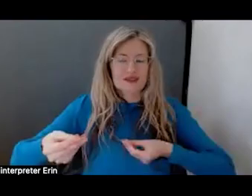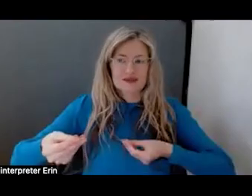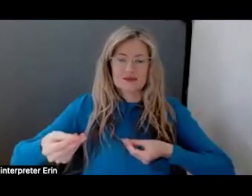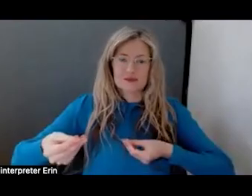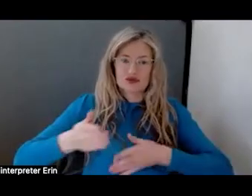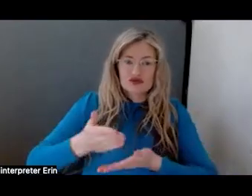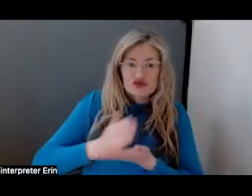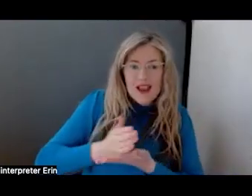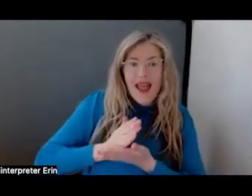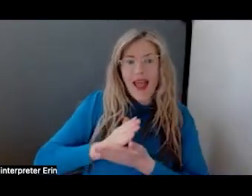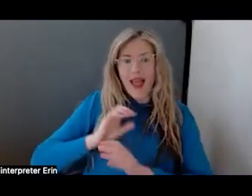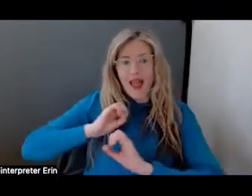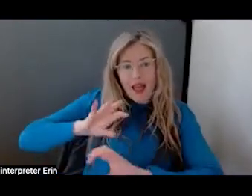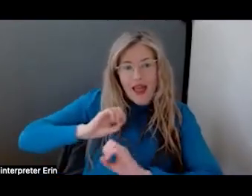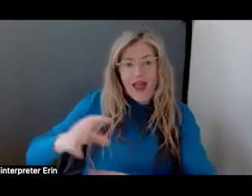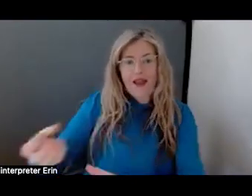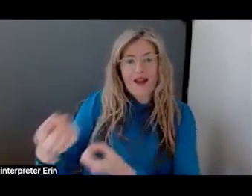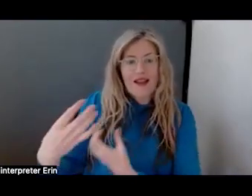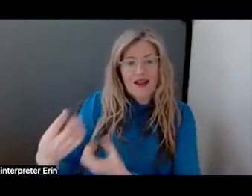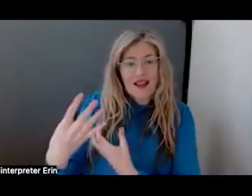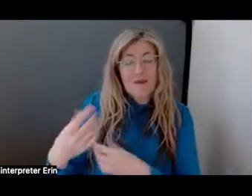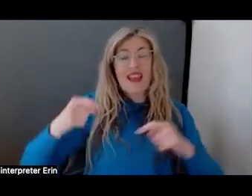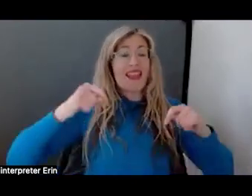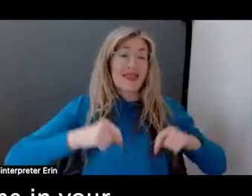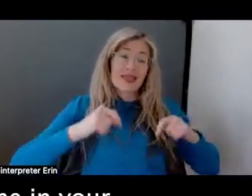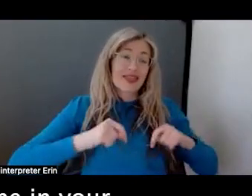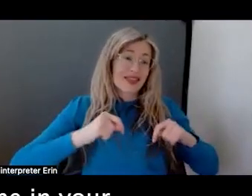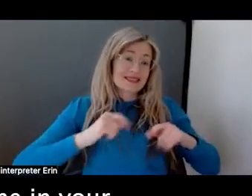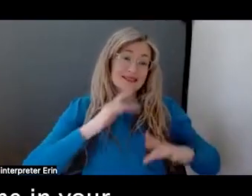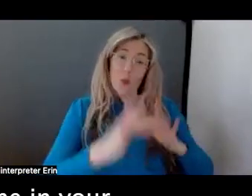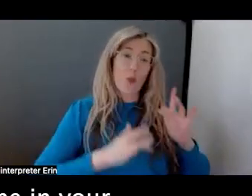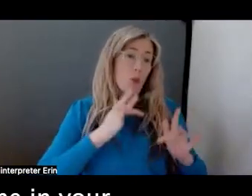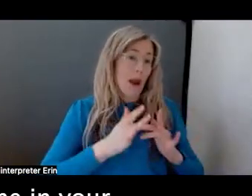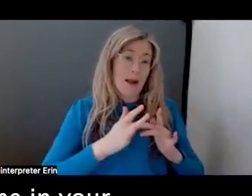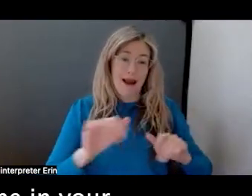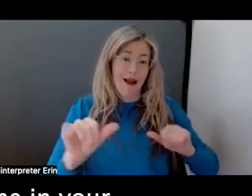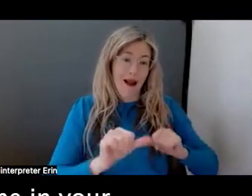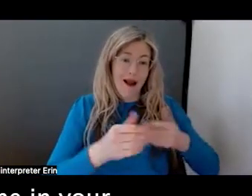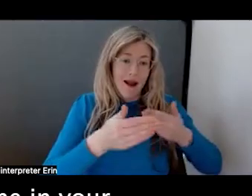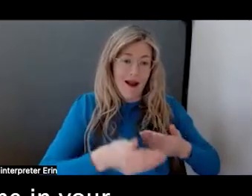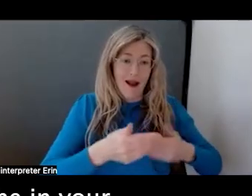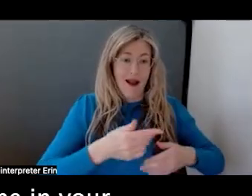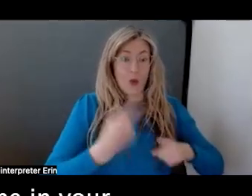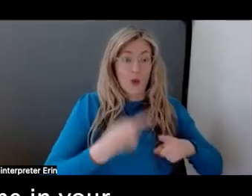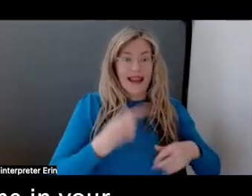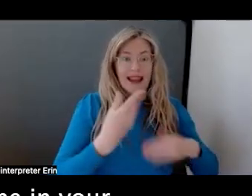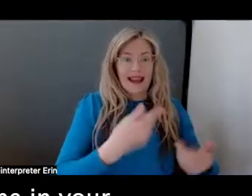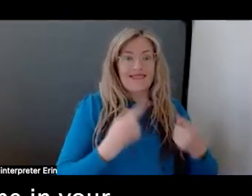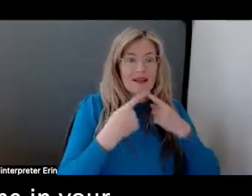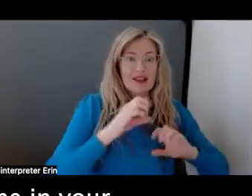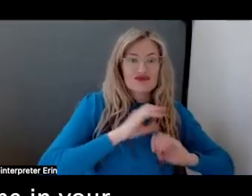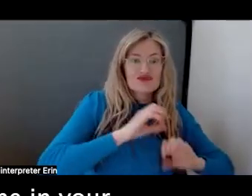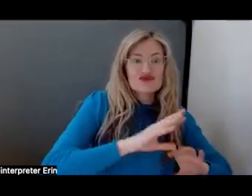also this very fast webinar we had tonight has given me the opportunity to really breathe in